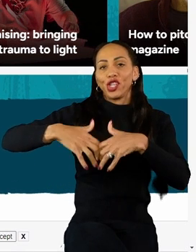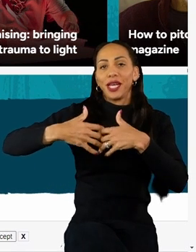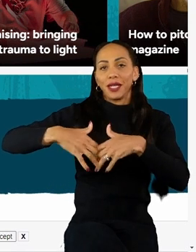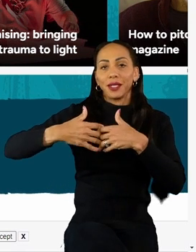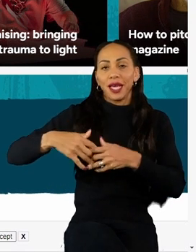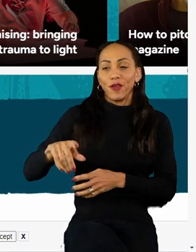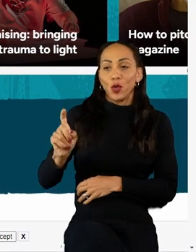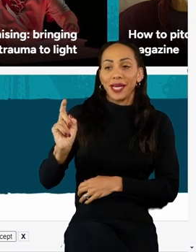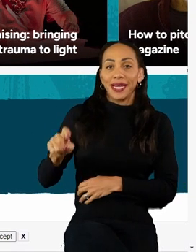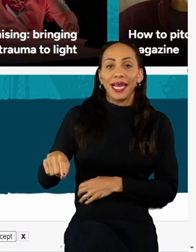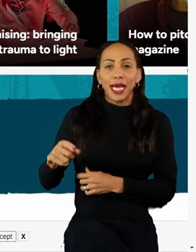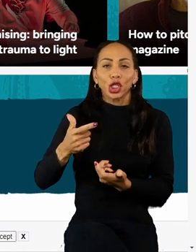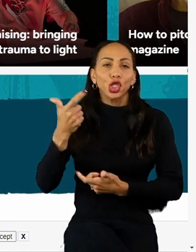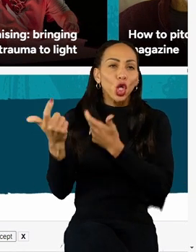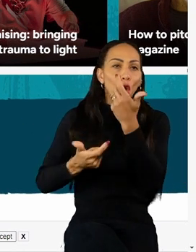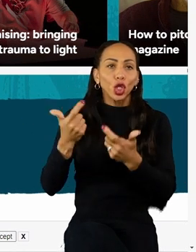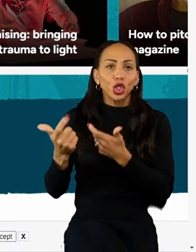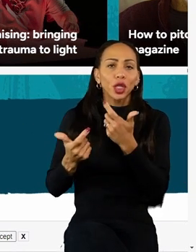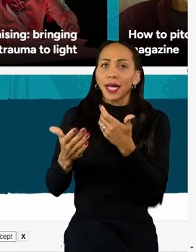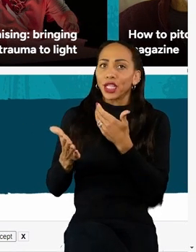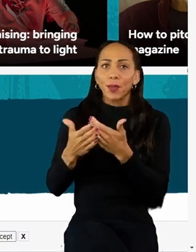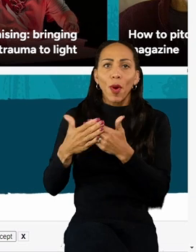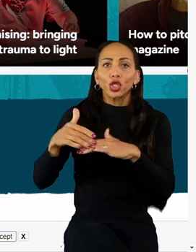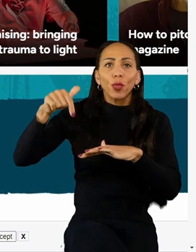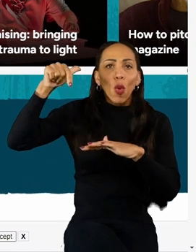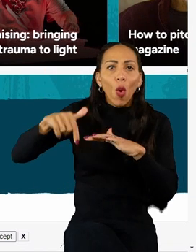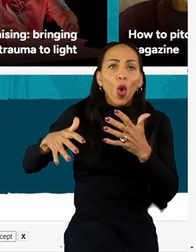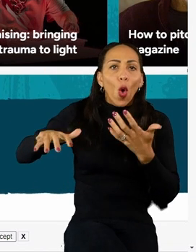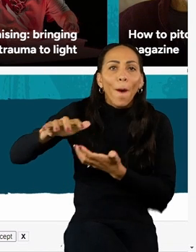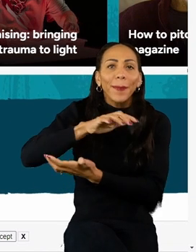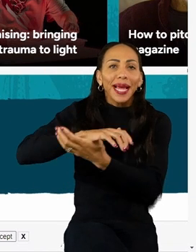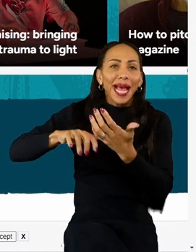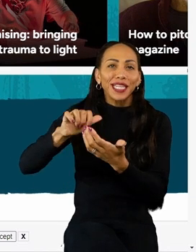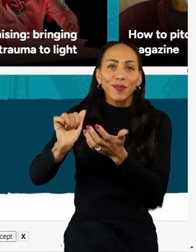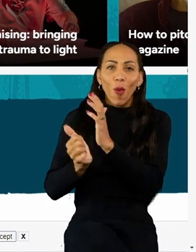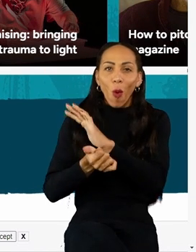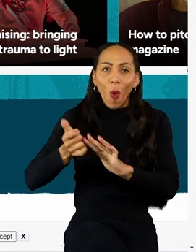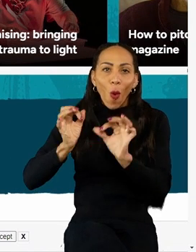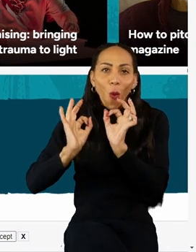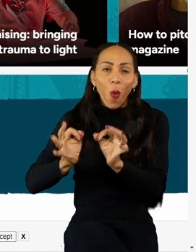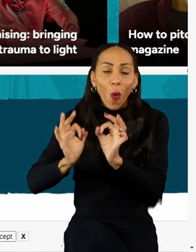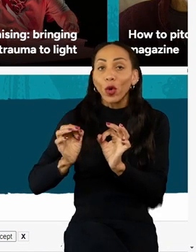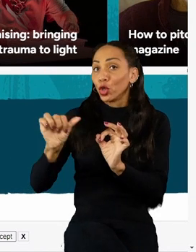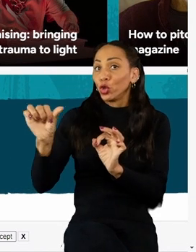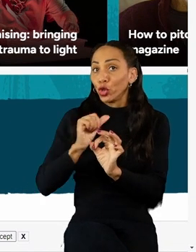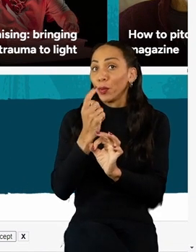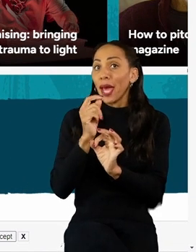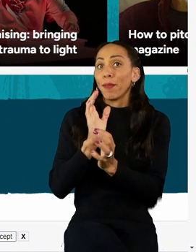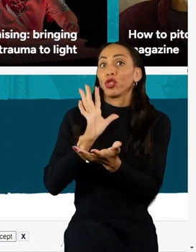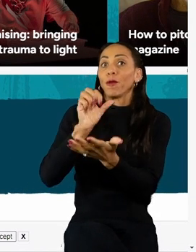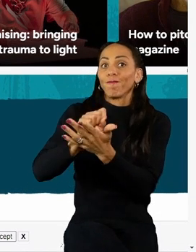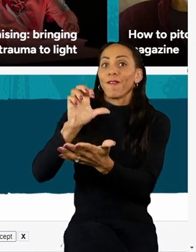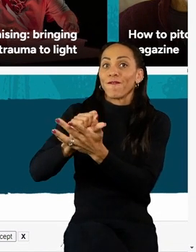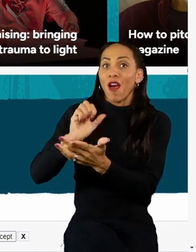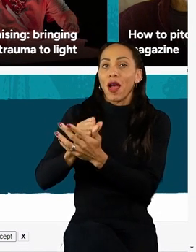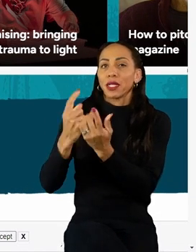of engine that's running the site. So our search indexing is much, much more sophisticated than it used